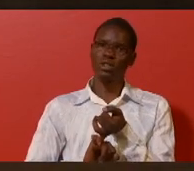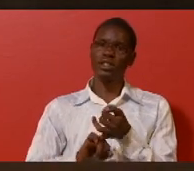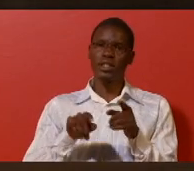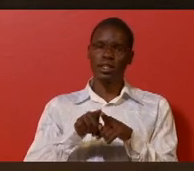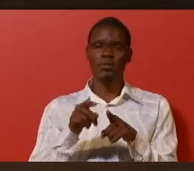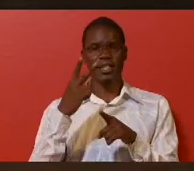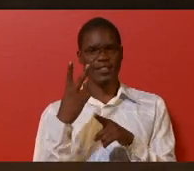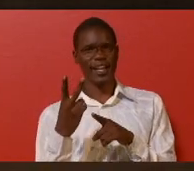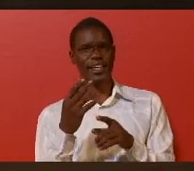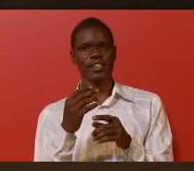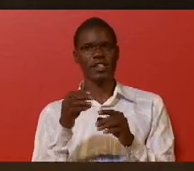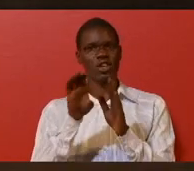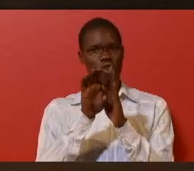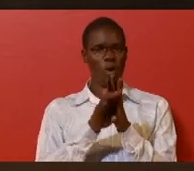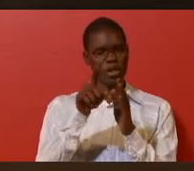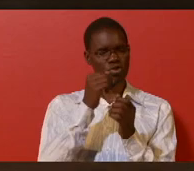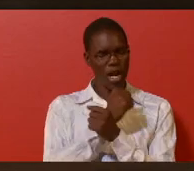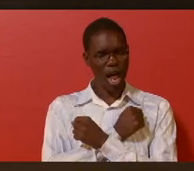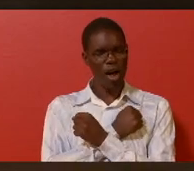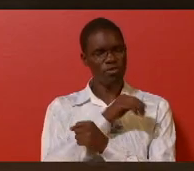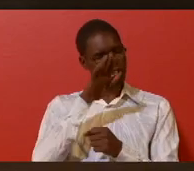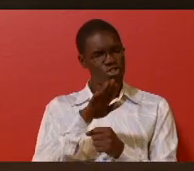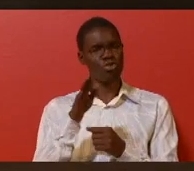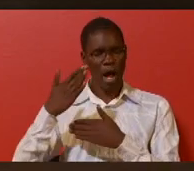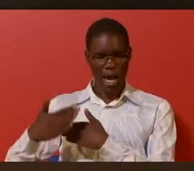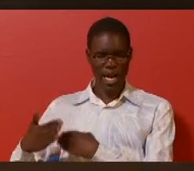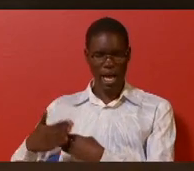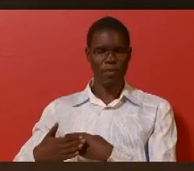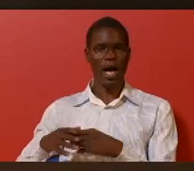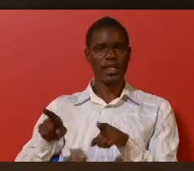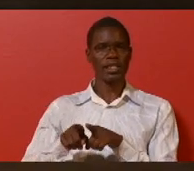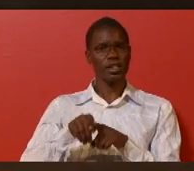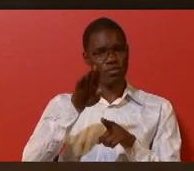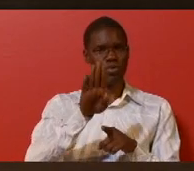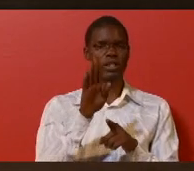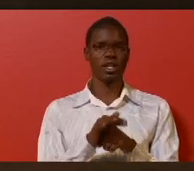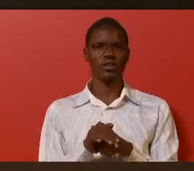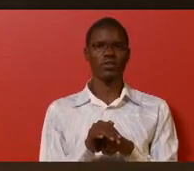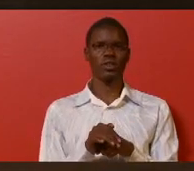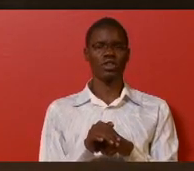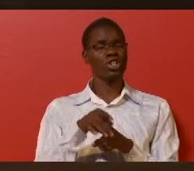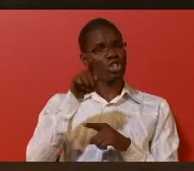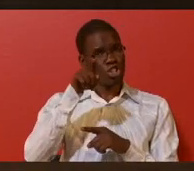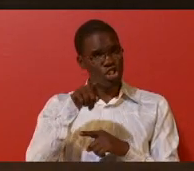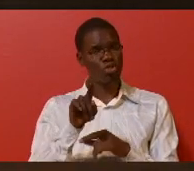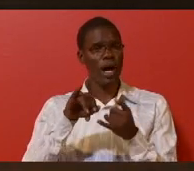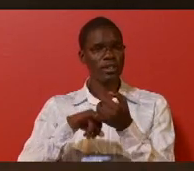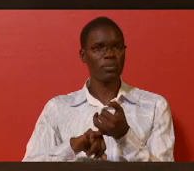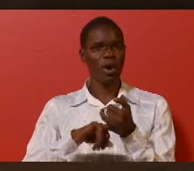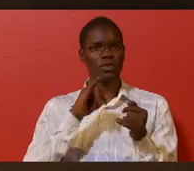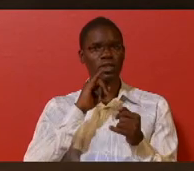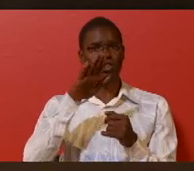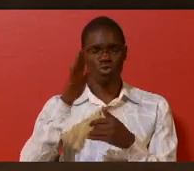second commandment, you shall love your neighbor as yourself. Brothers and sisters, your spouse is your